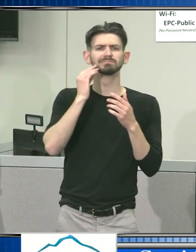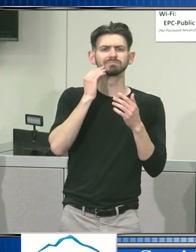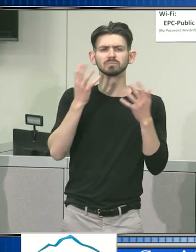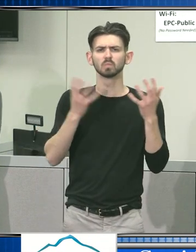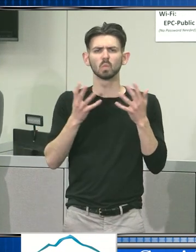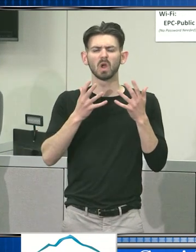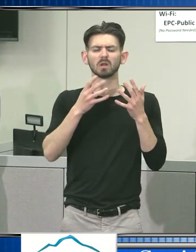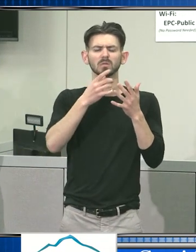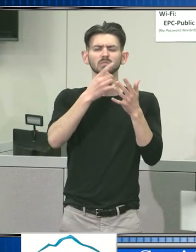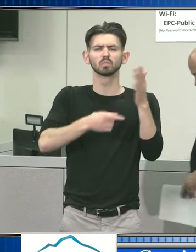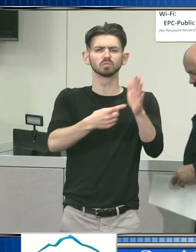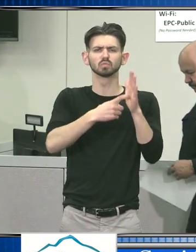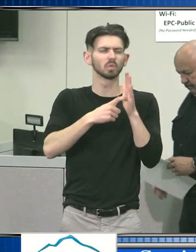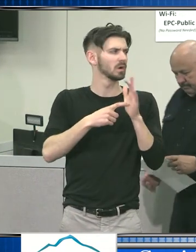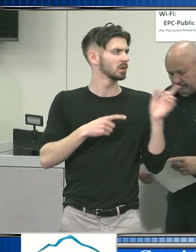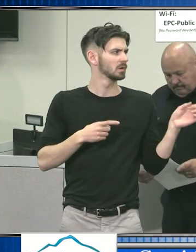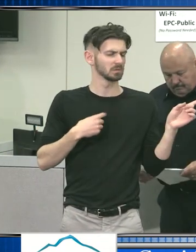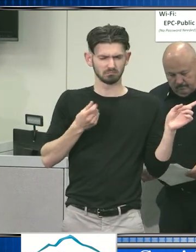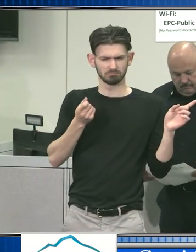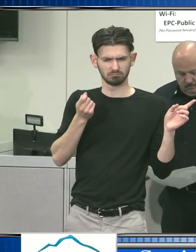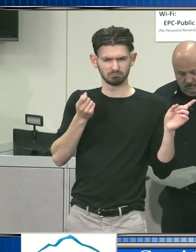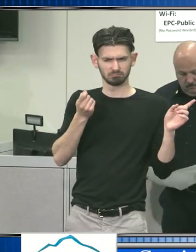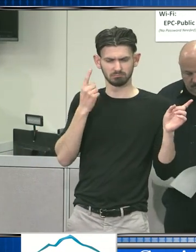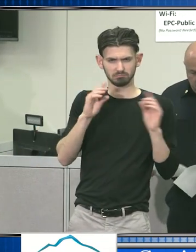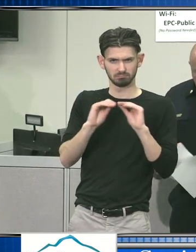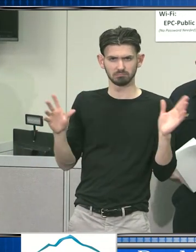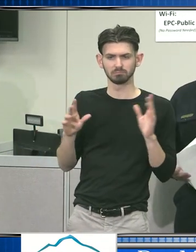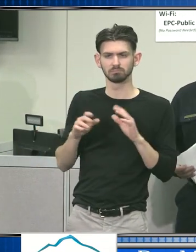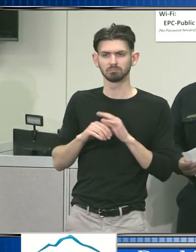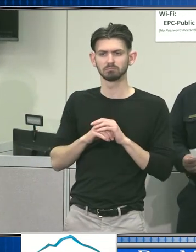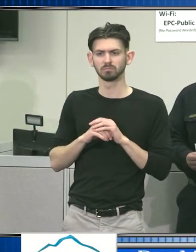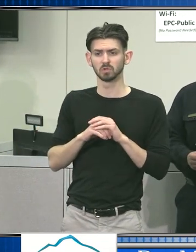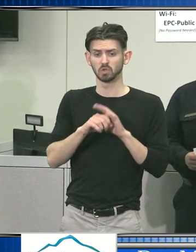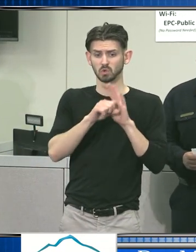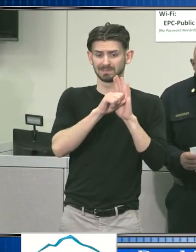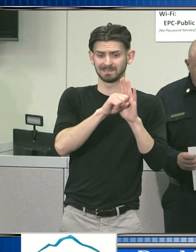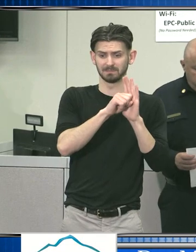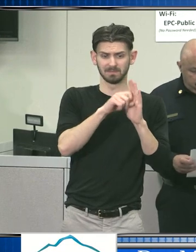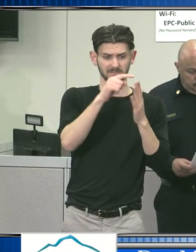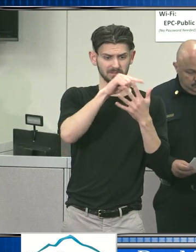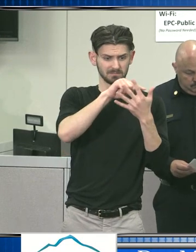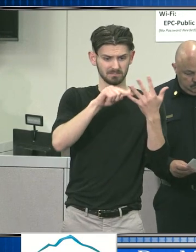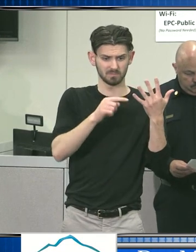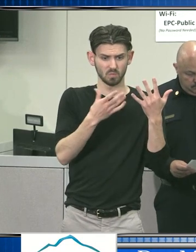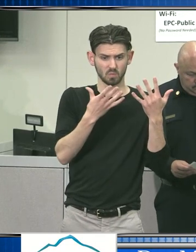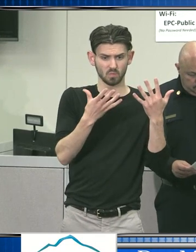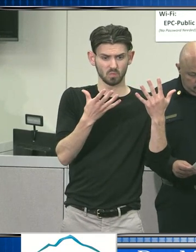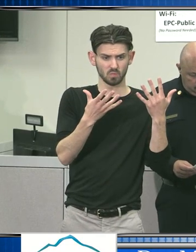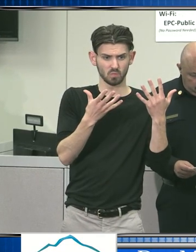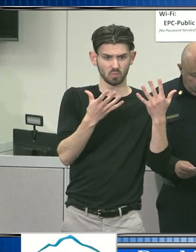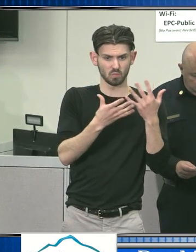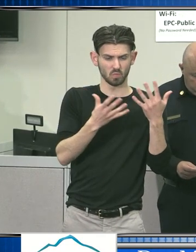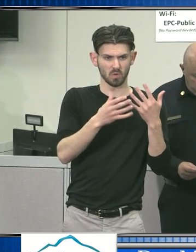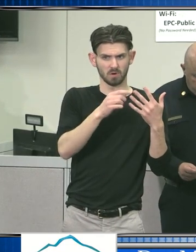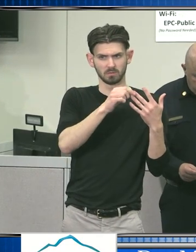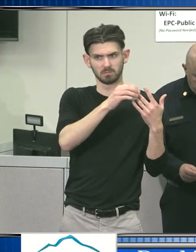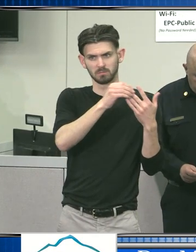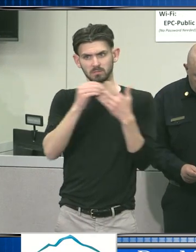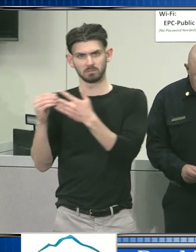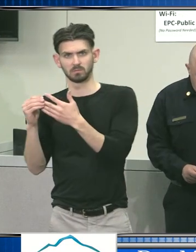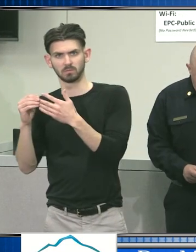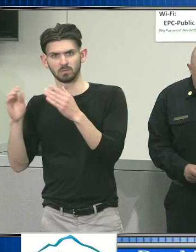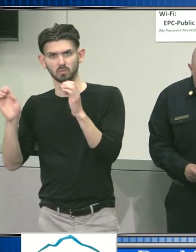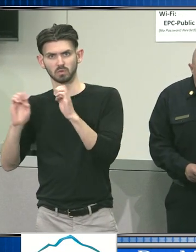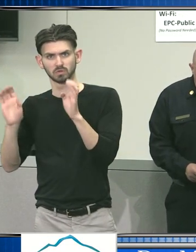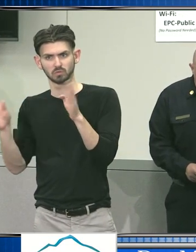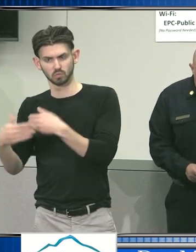So if I understood the question correctly, what symptoms would warrant transport to the emergency department? So we utilize the symptoms that